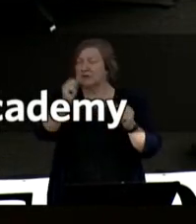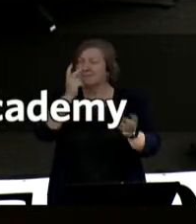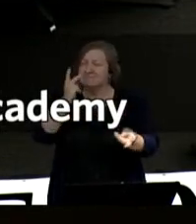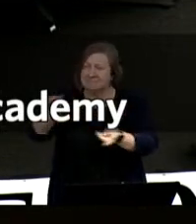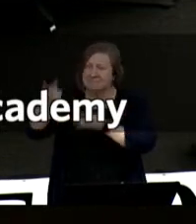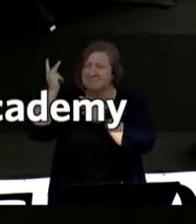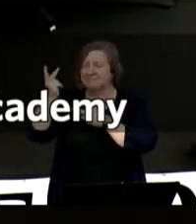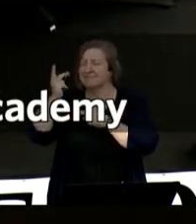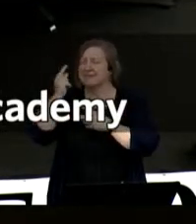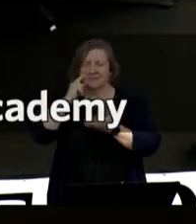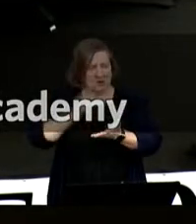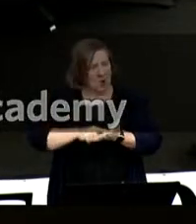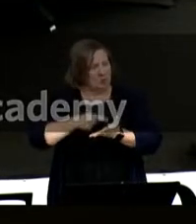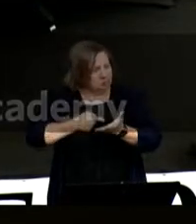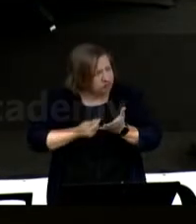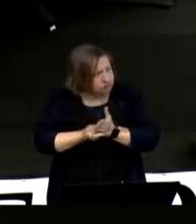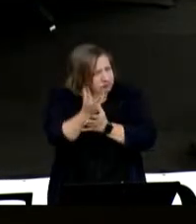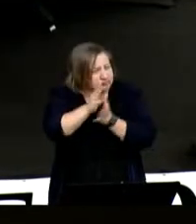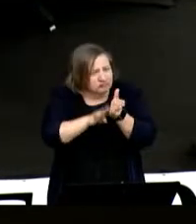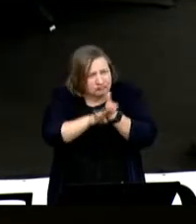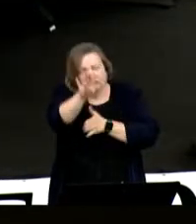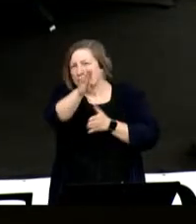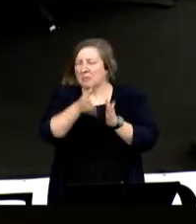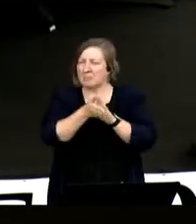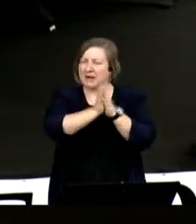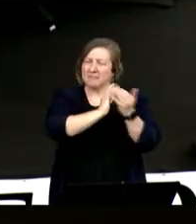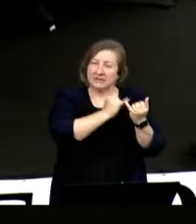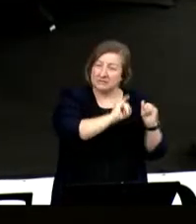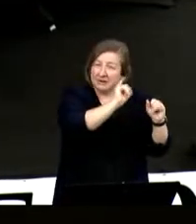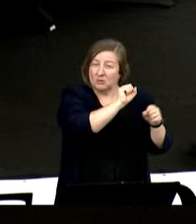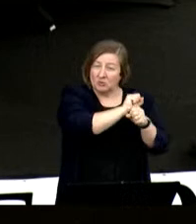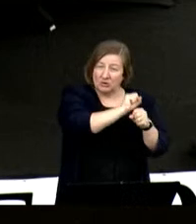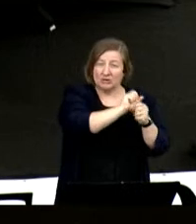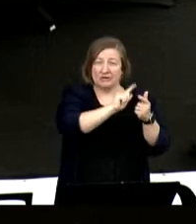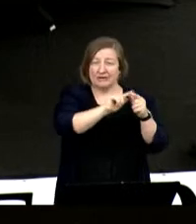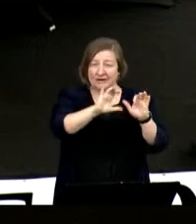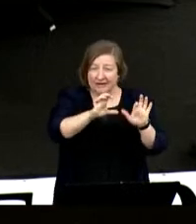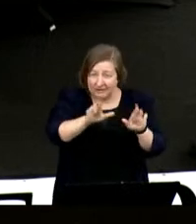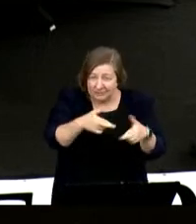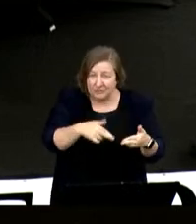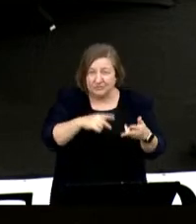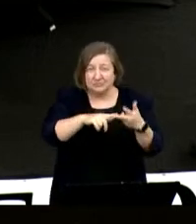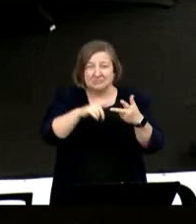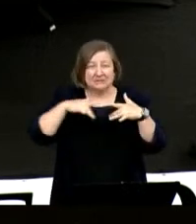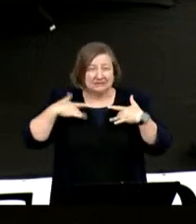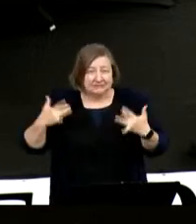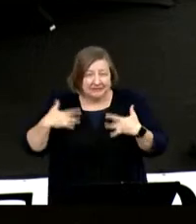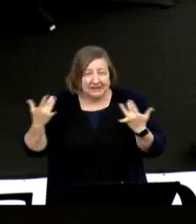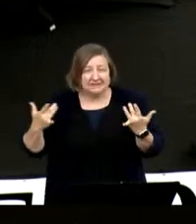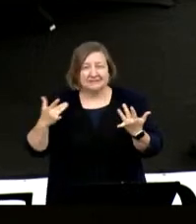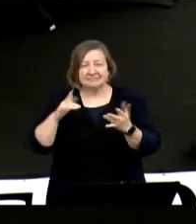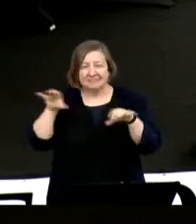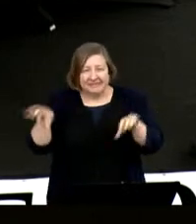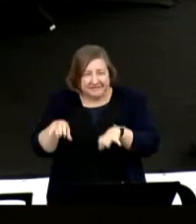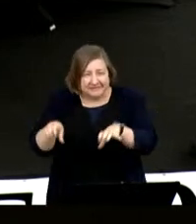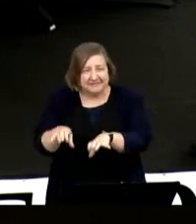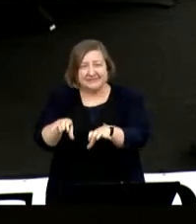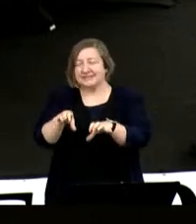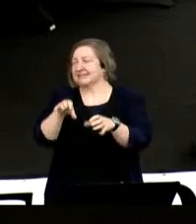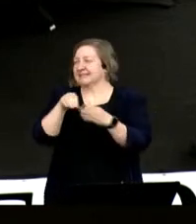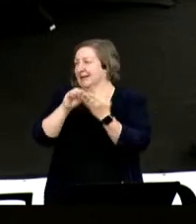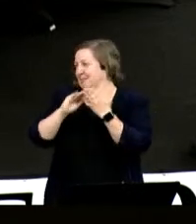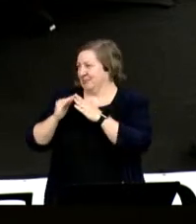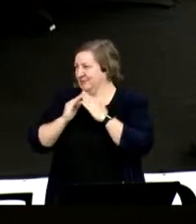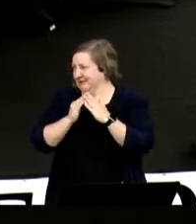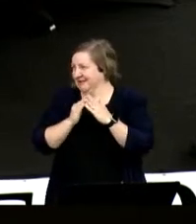when they demonstrated growth and or independence on the job, in the classroom, during events or activities, or in the